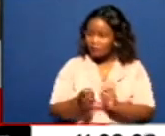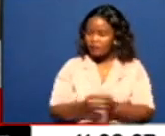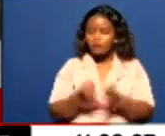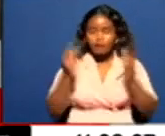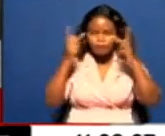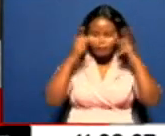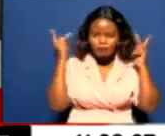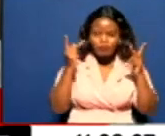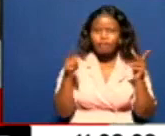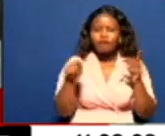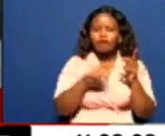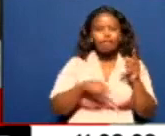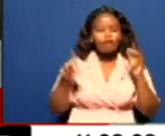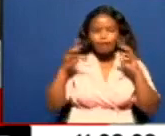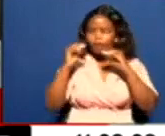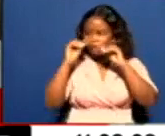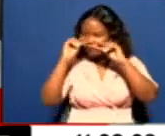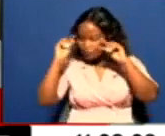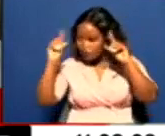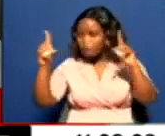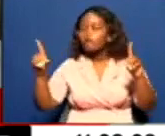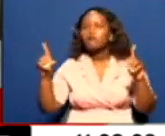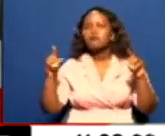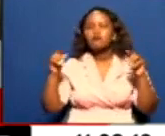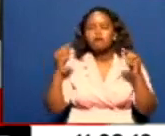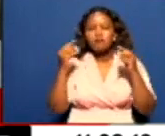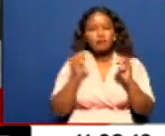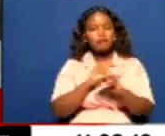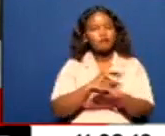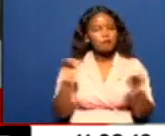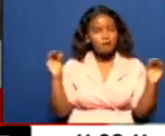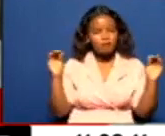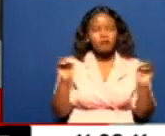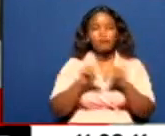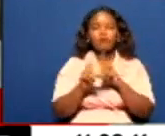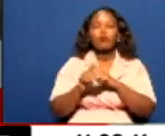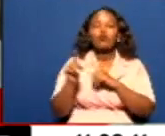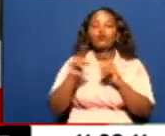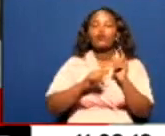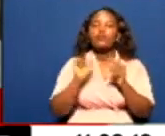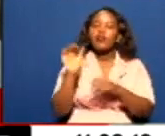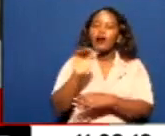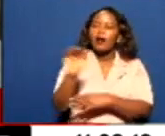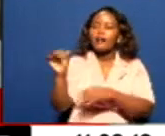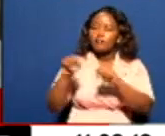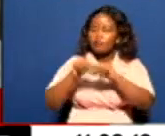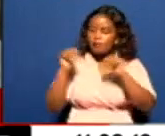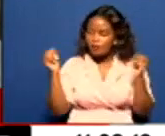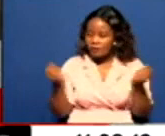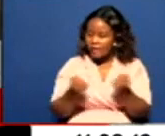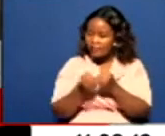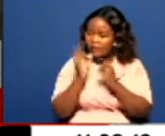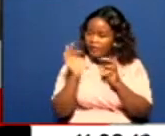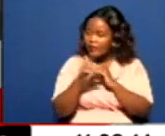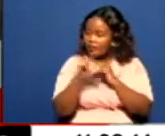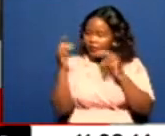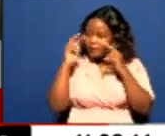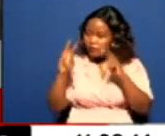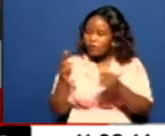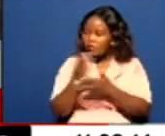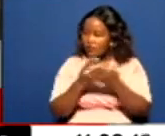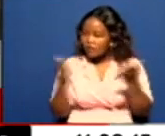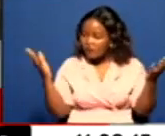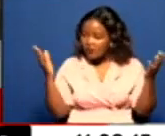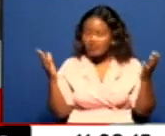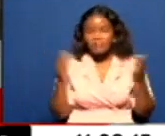not sleeping. We are being resilient. And I ask the larger society, if you see something, say something. And you're not vying for